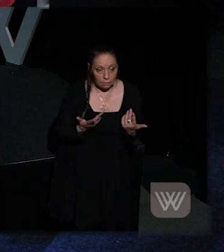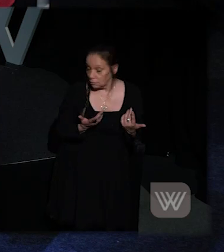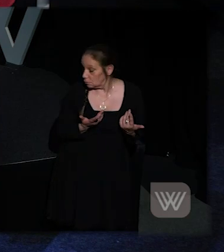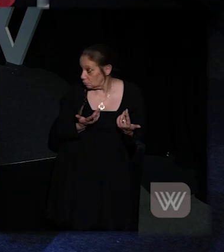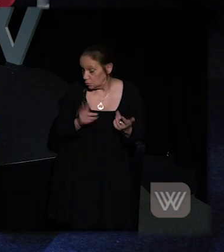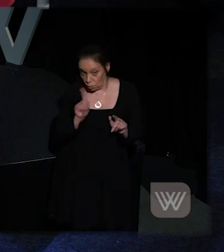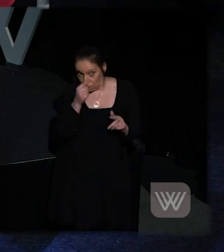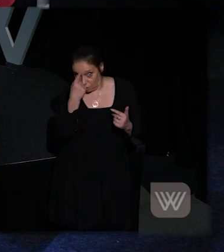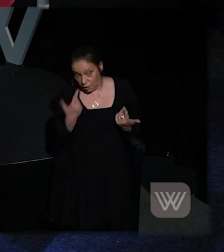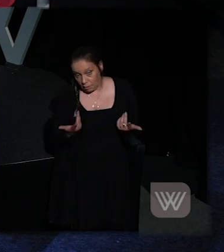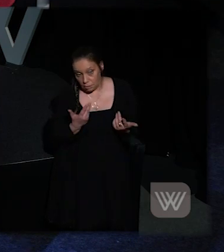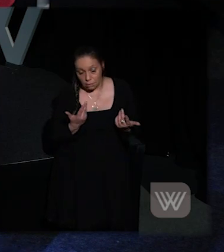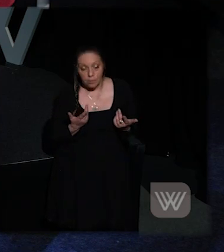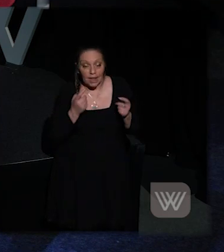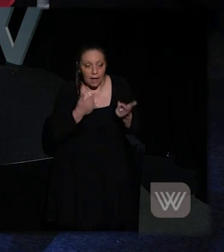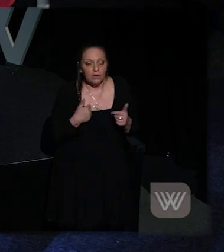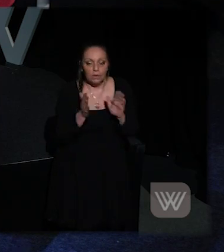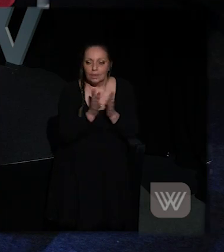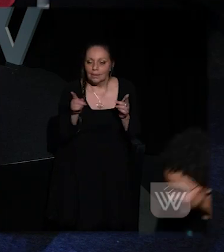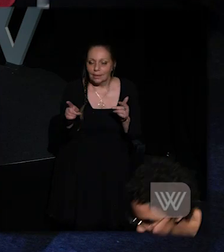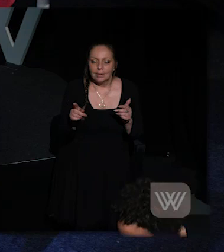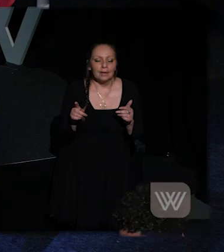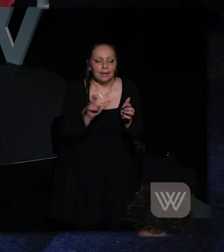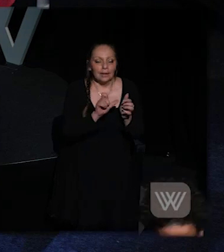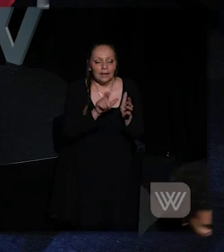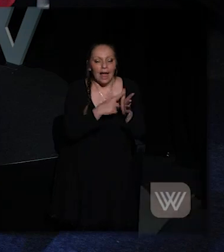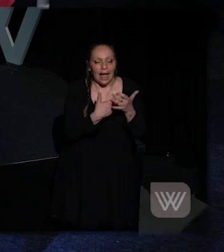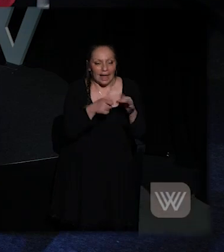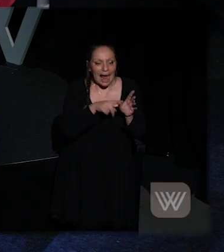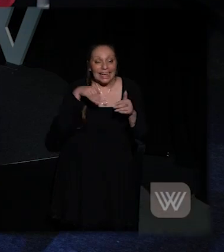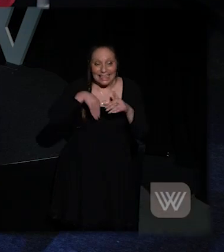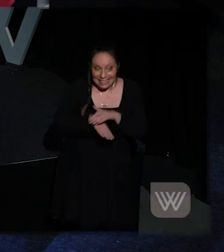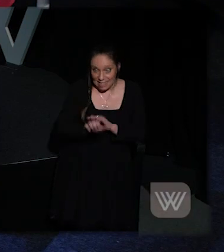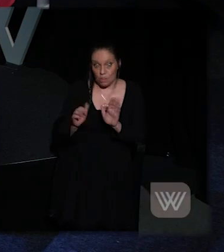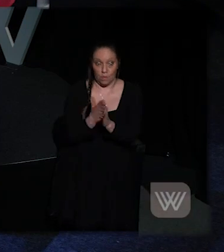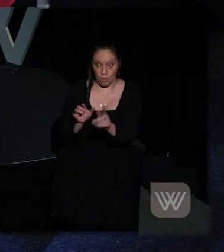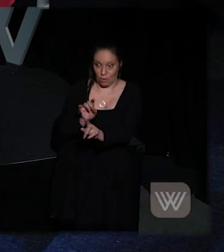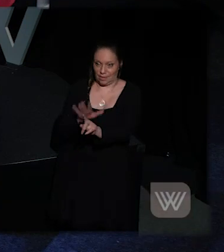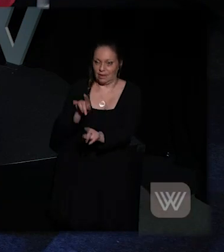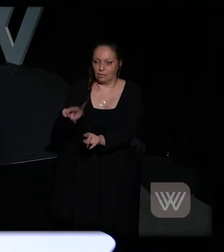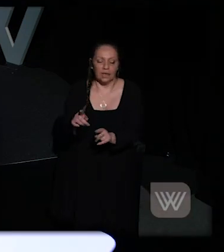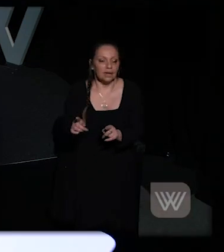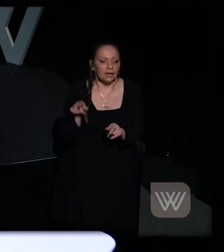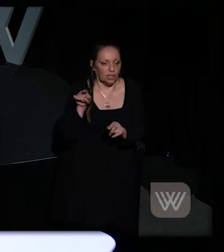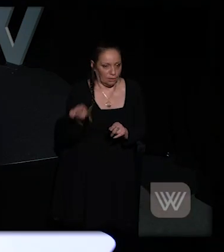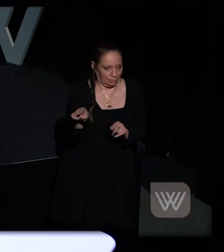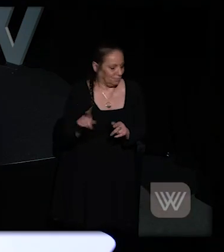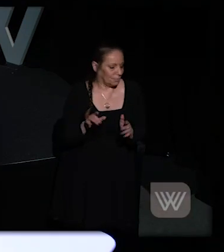that beyond the book? I just want to say Carly is a case study in the book, and it's one of the most incredible things that she did. She